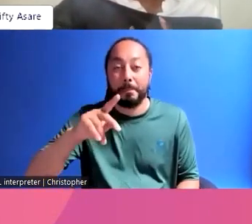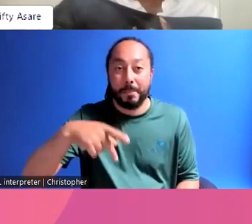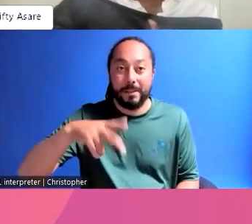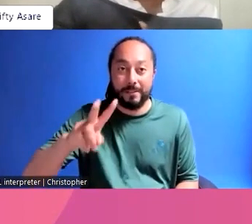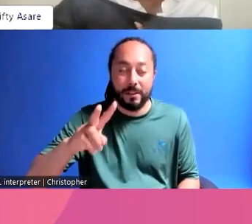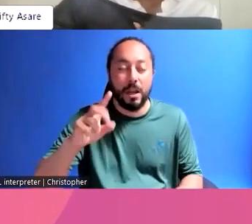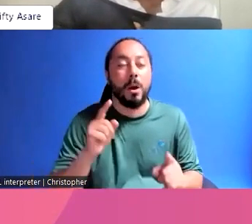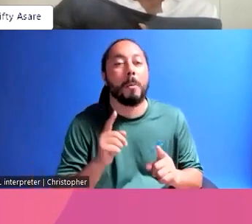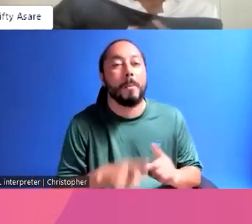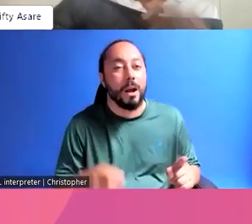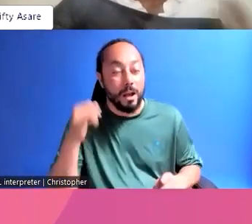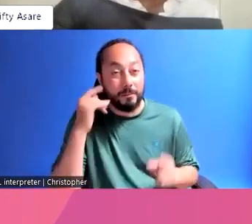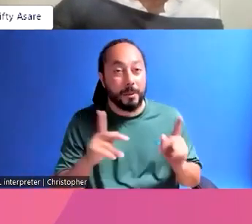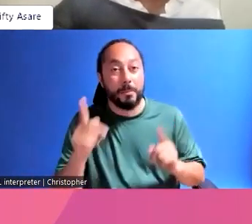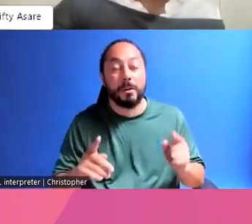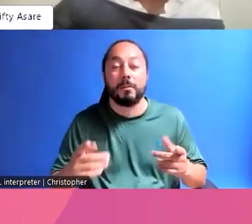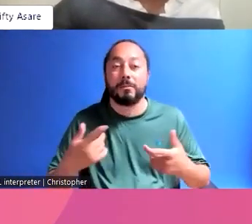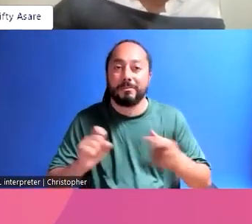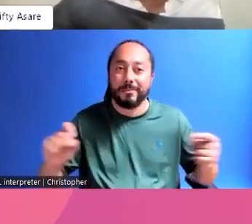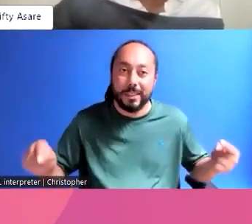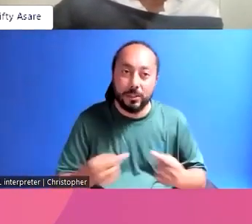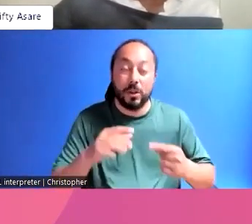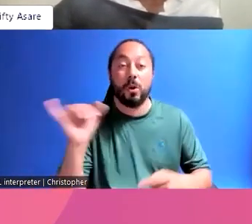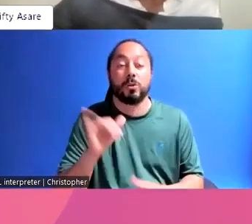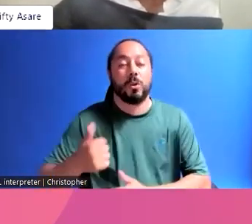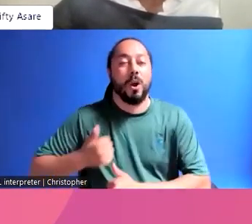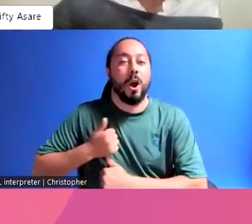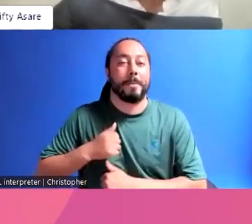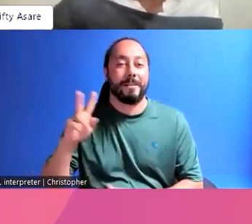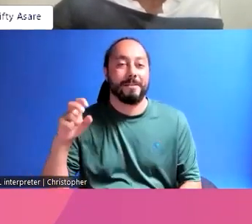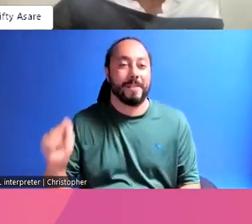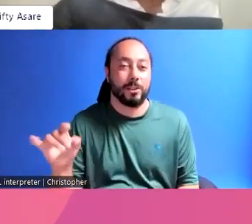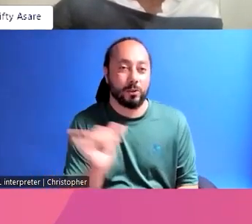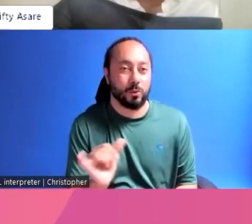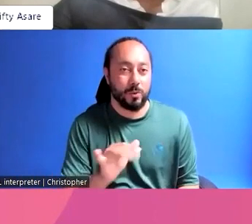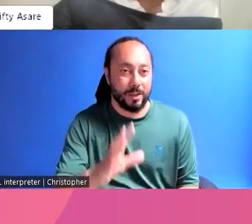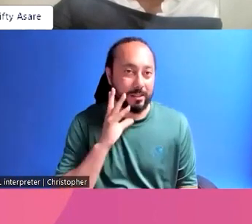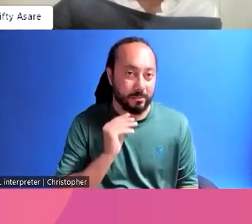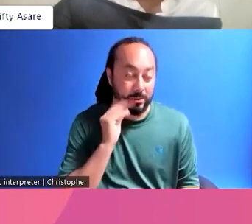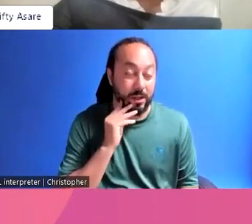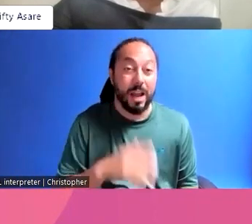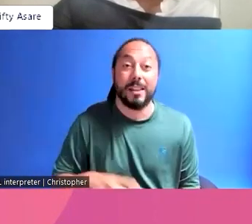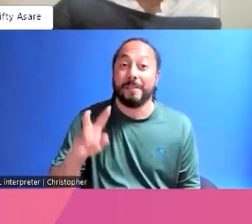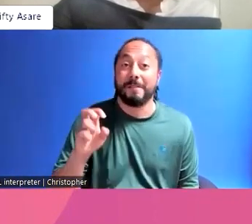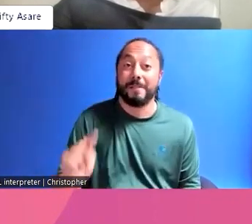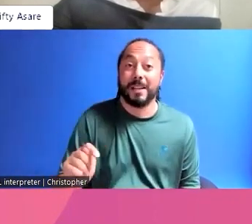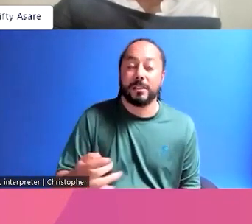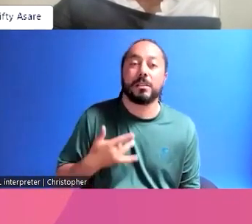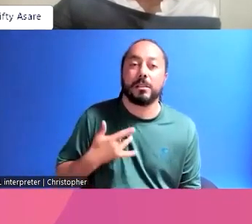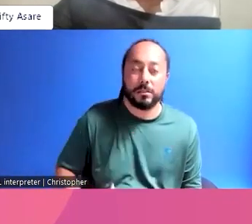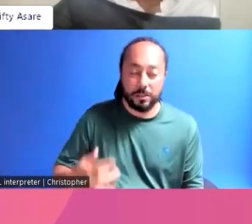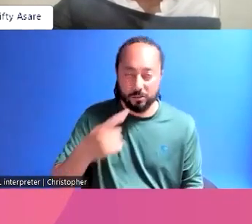injury, crime, and also the experience of veterans. And it has been noted in the literature that veterans actually do